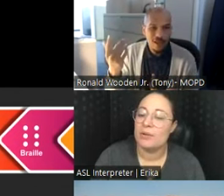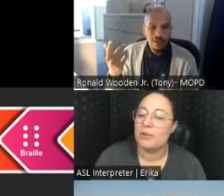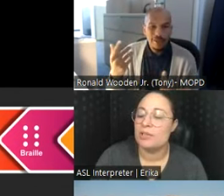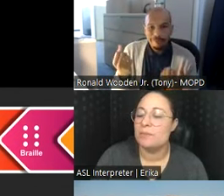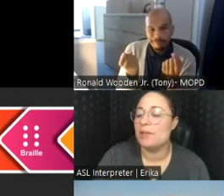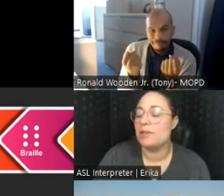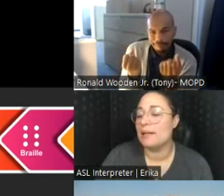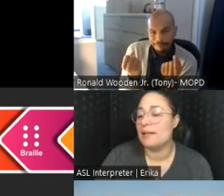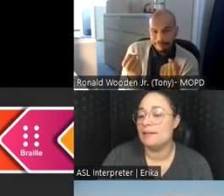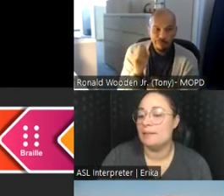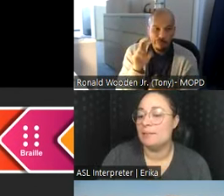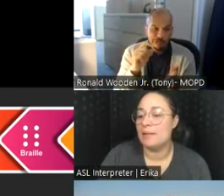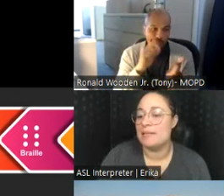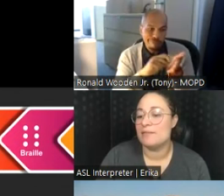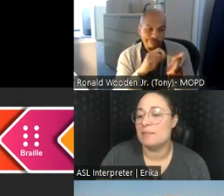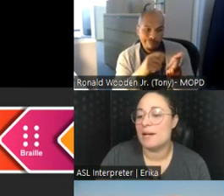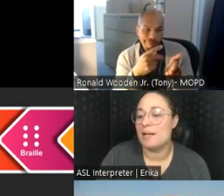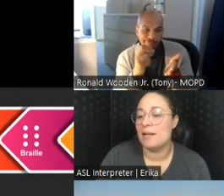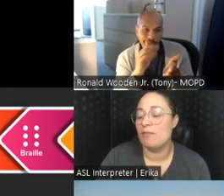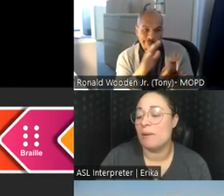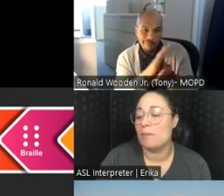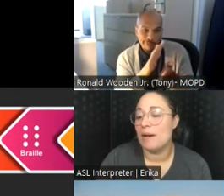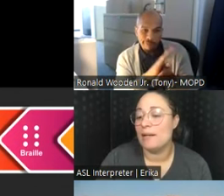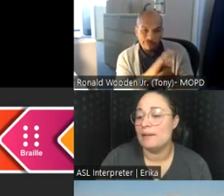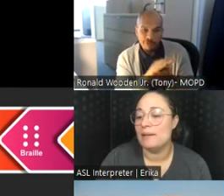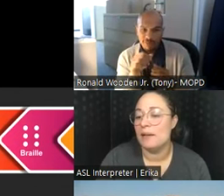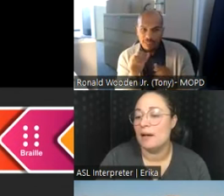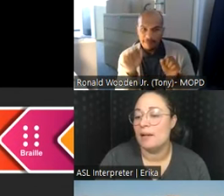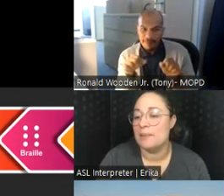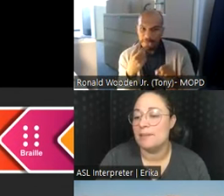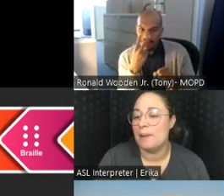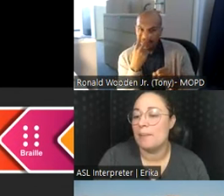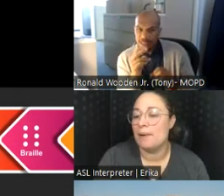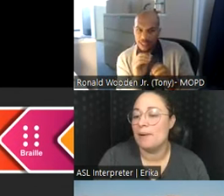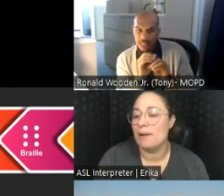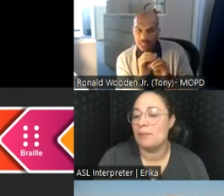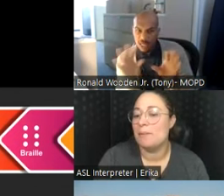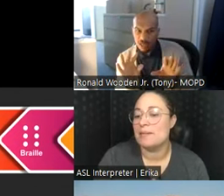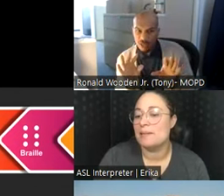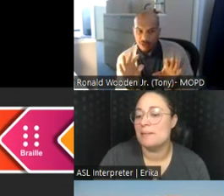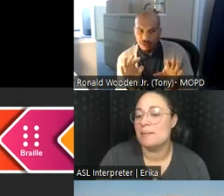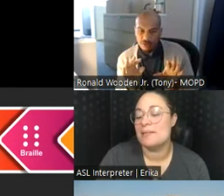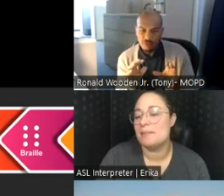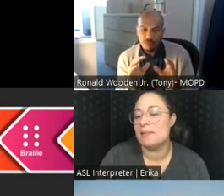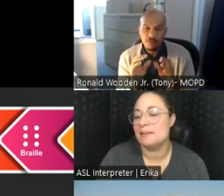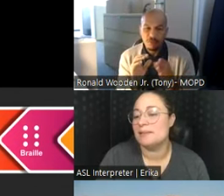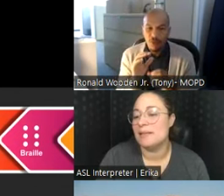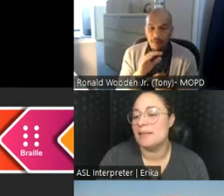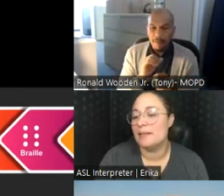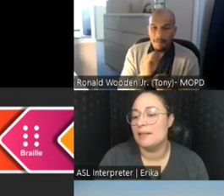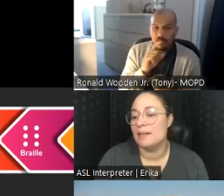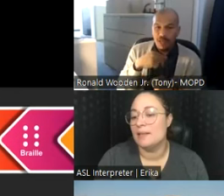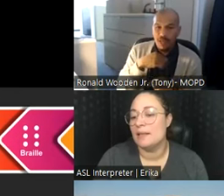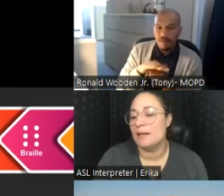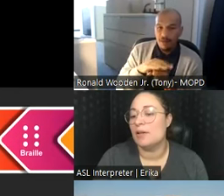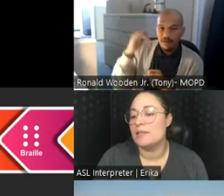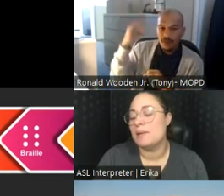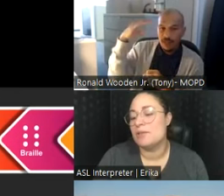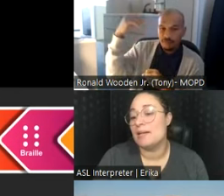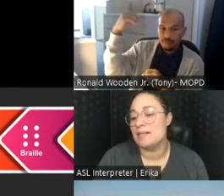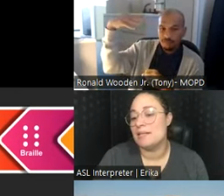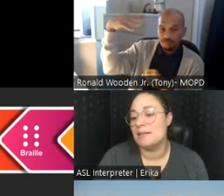Also, there should be good lighting, because if I'm signing or if I'm writing on a piece of paper, it would be best to be able to see me clearly, or